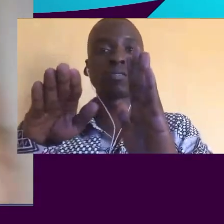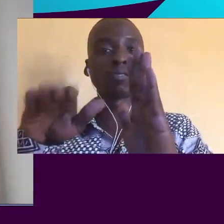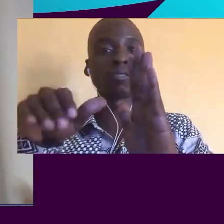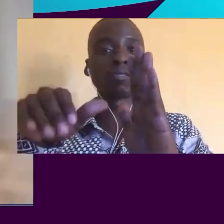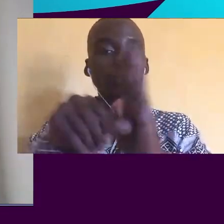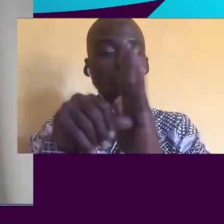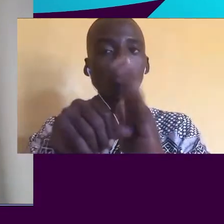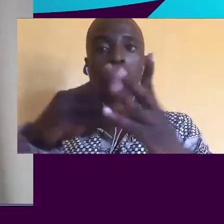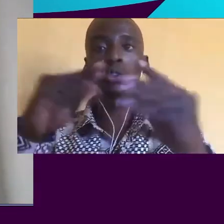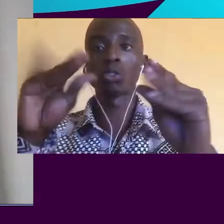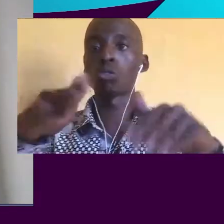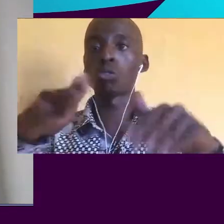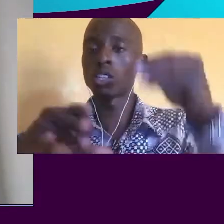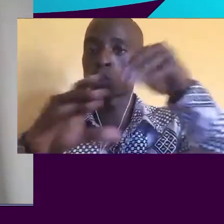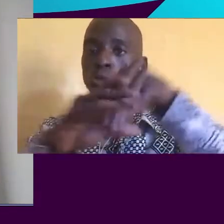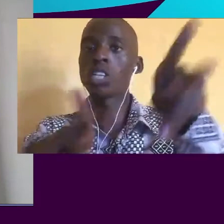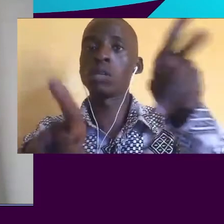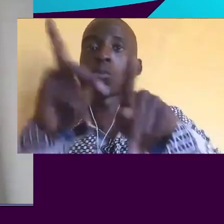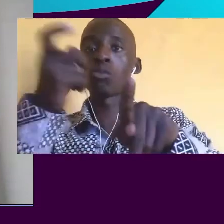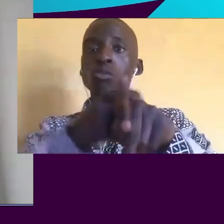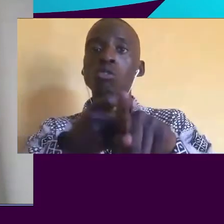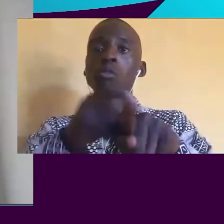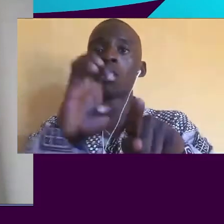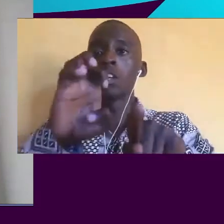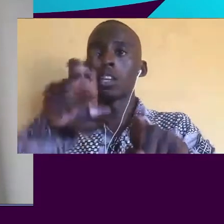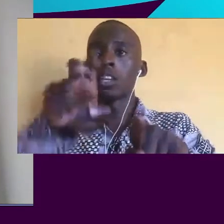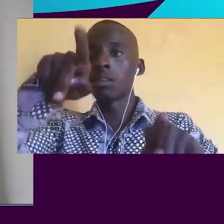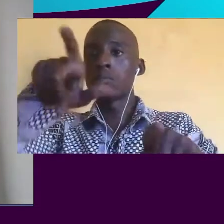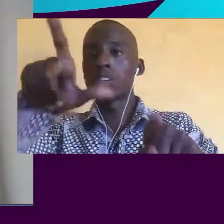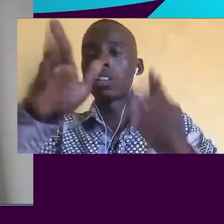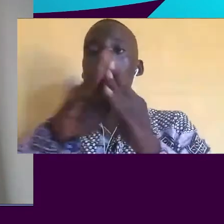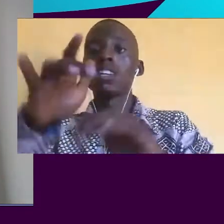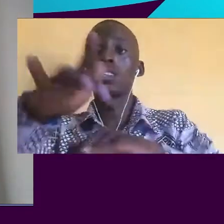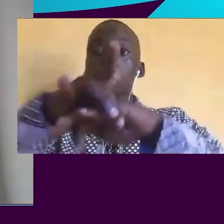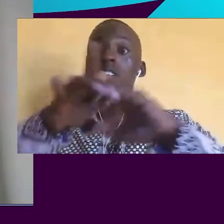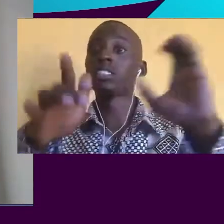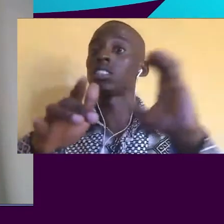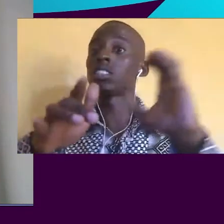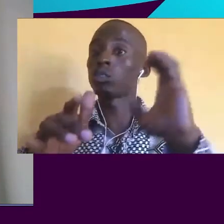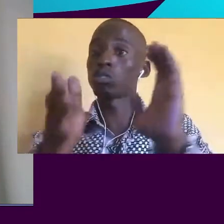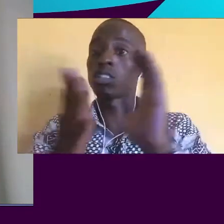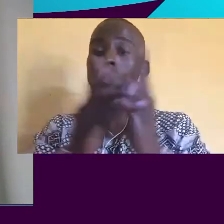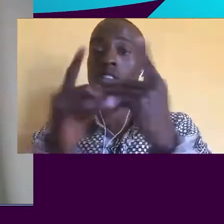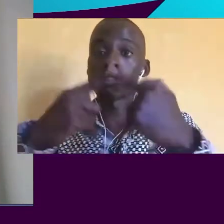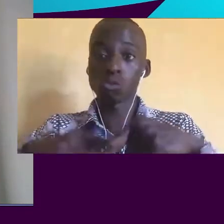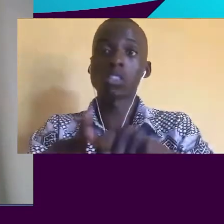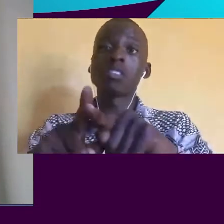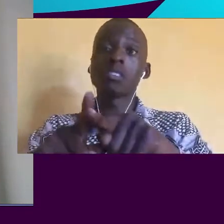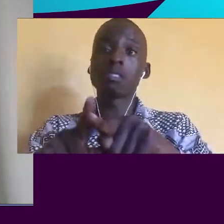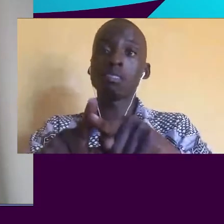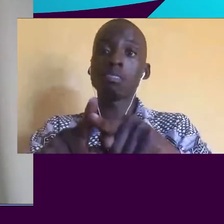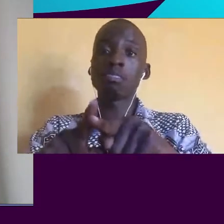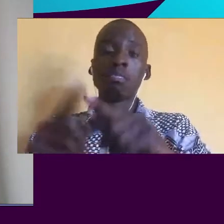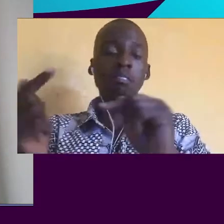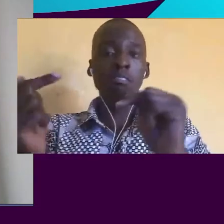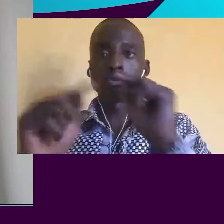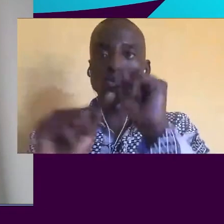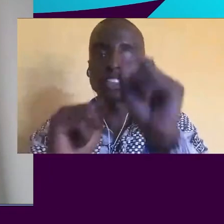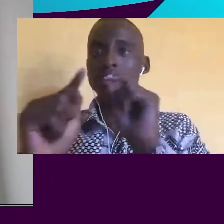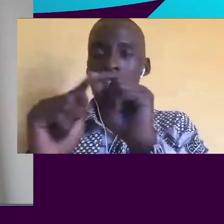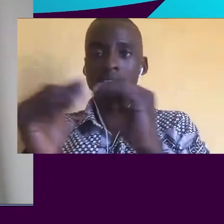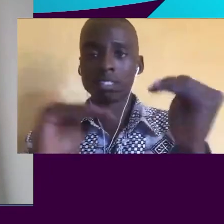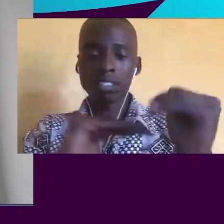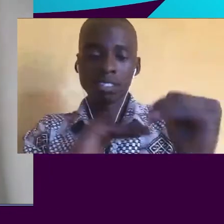people from the Premier League and the British Council, and we were deliberately targeting female